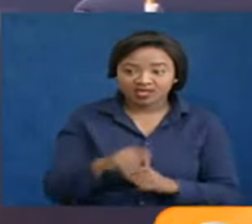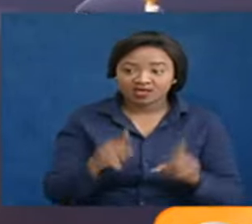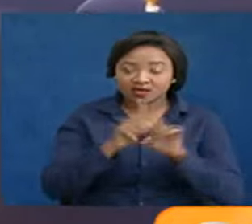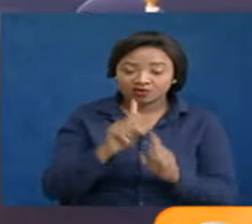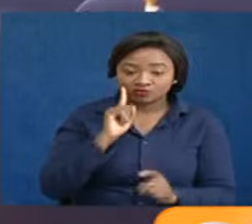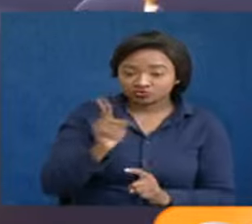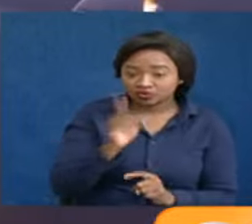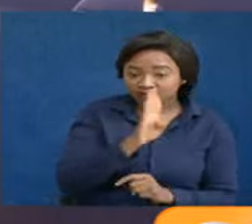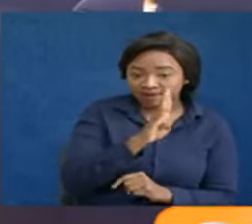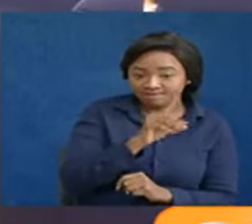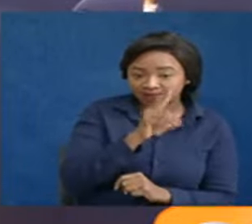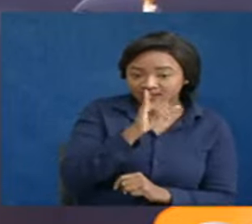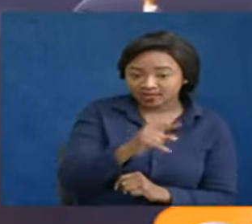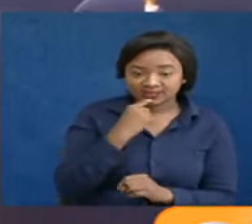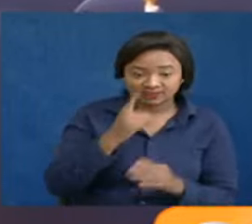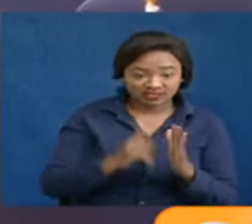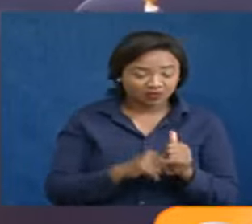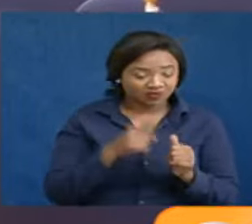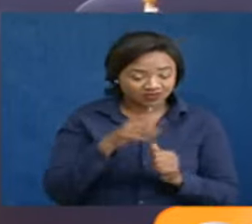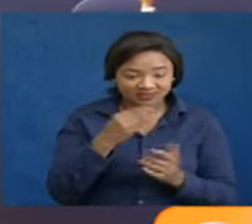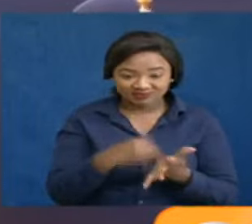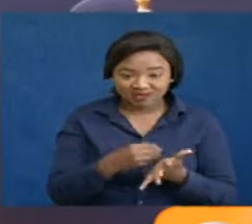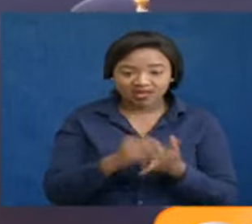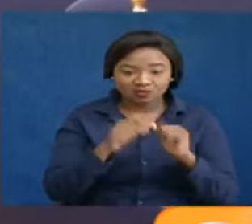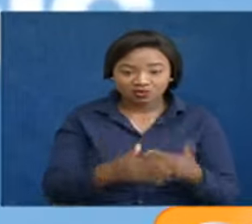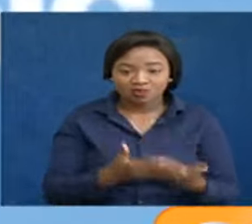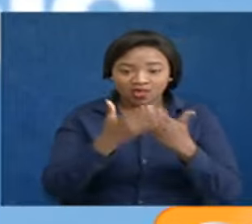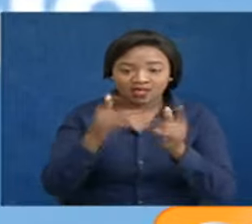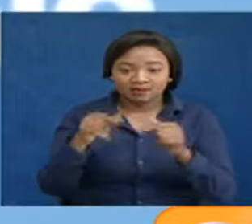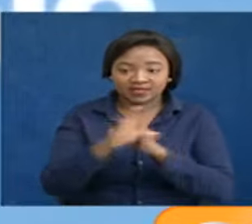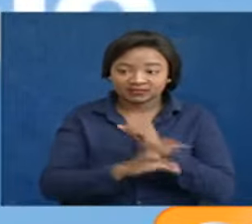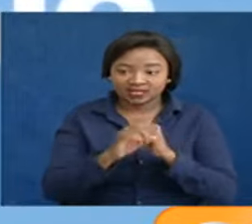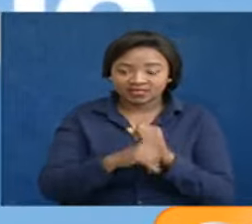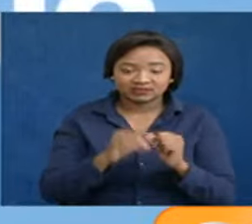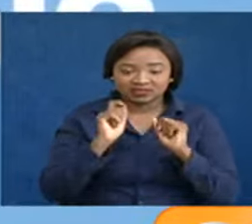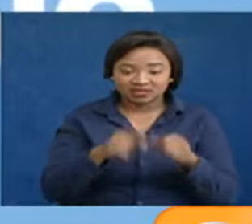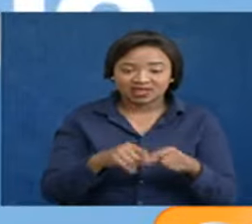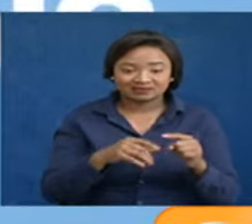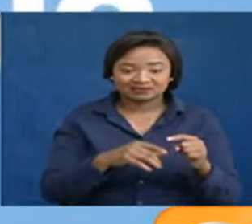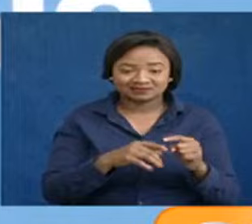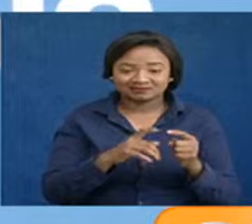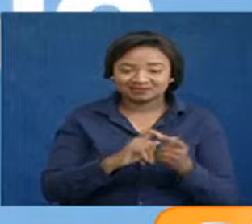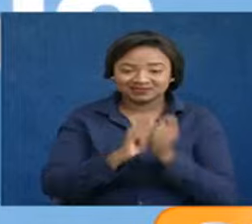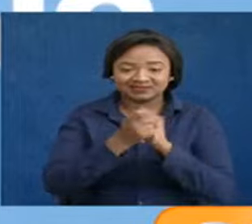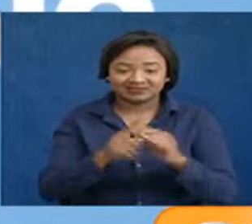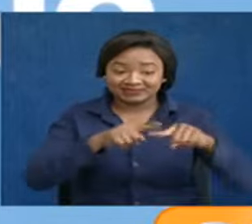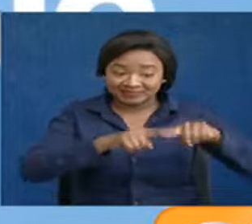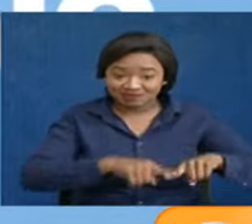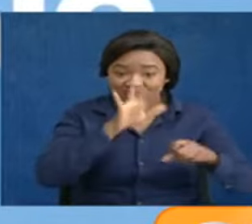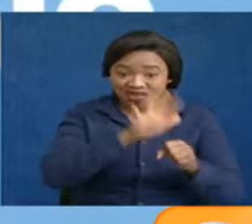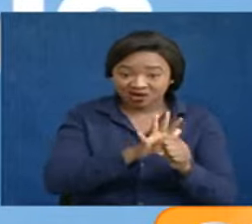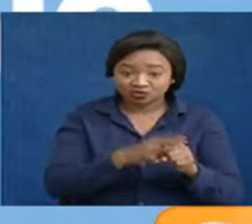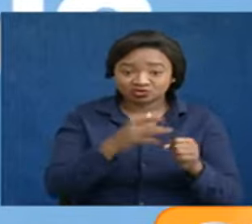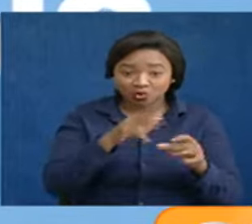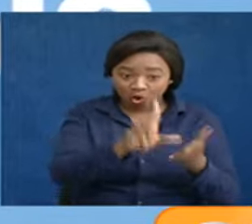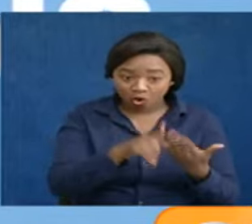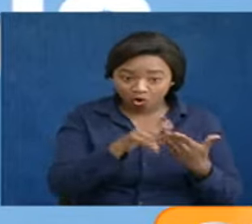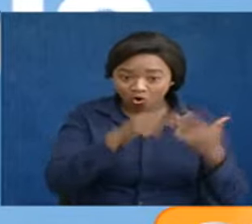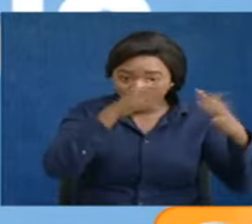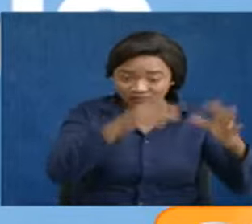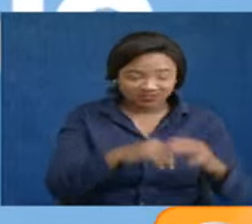John Mbadi, now says could be used to help the country move away from relying on external debt. Mbadi is now calling on